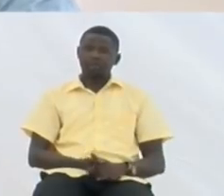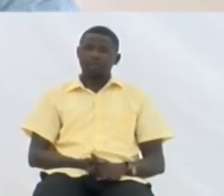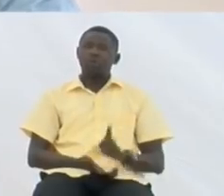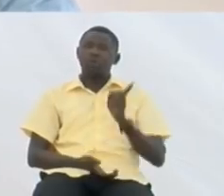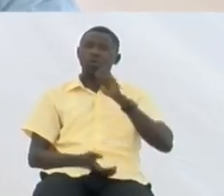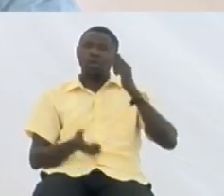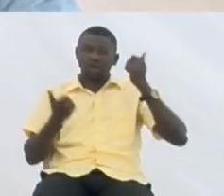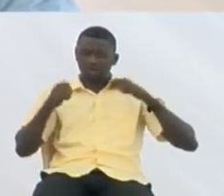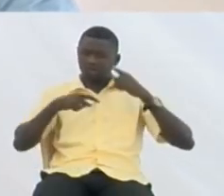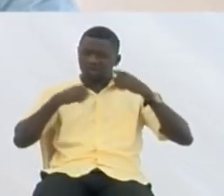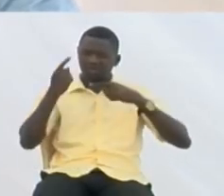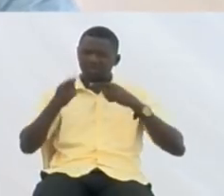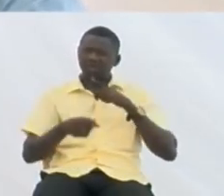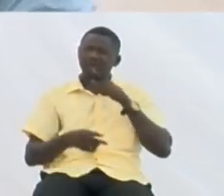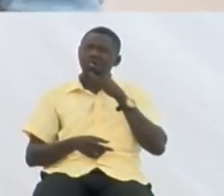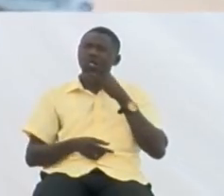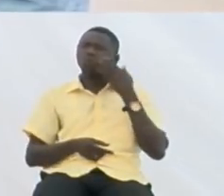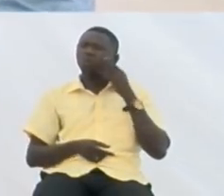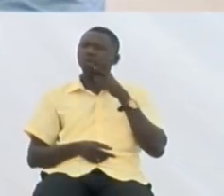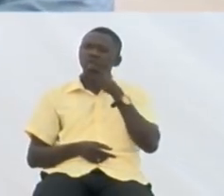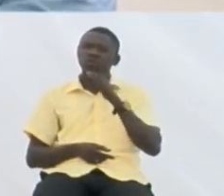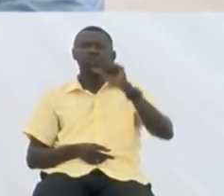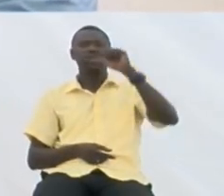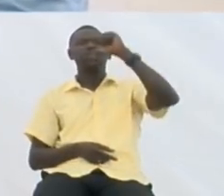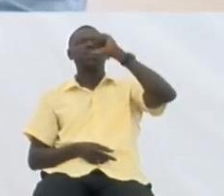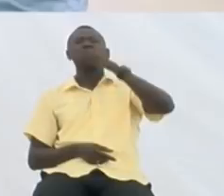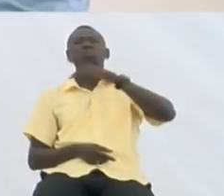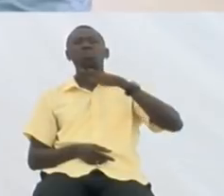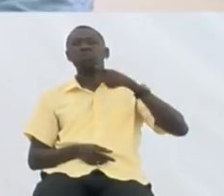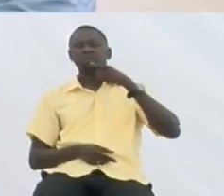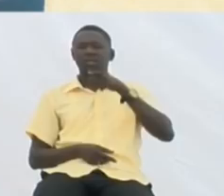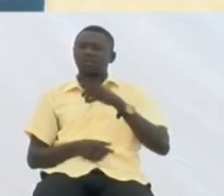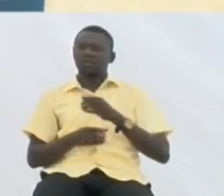happened after that?